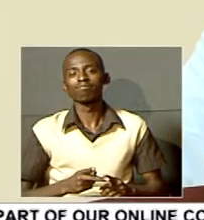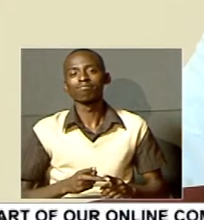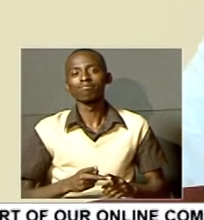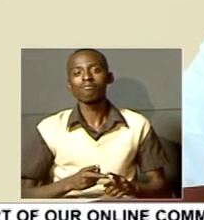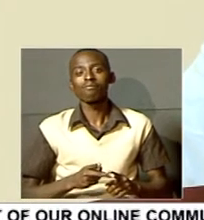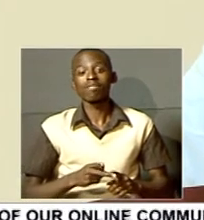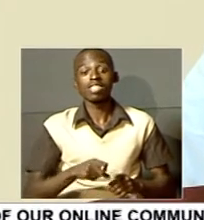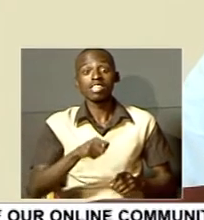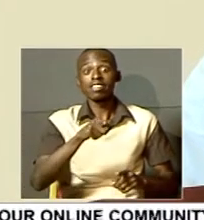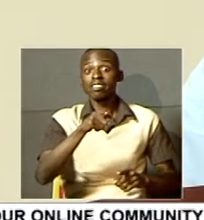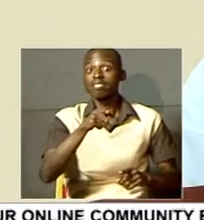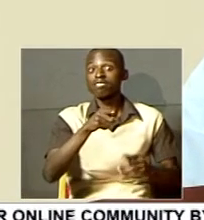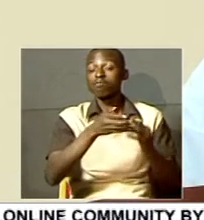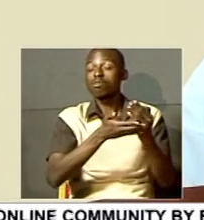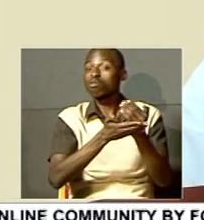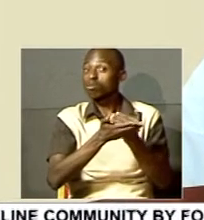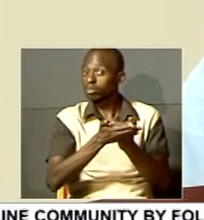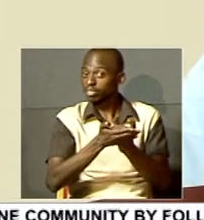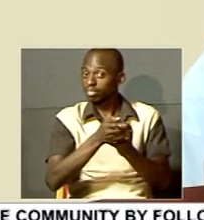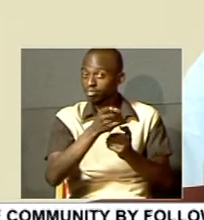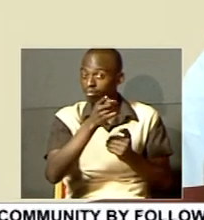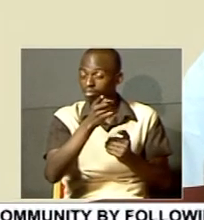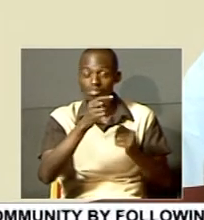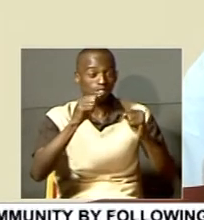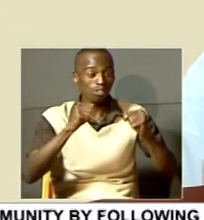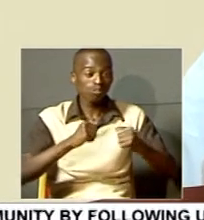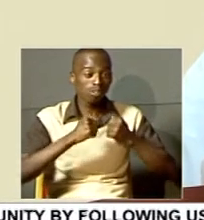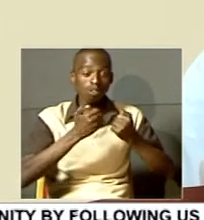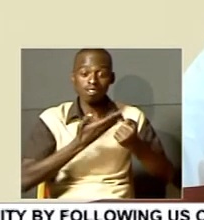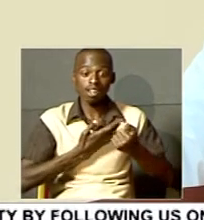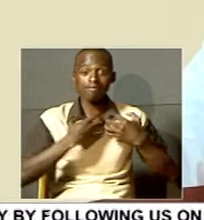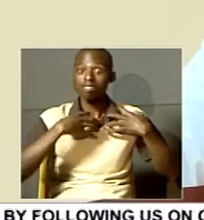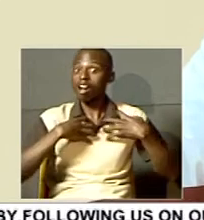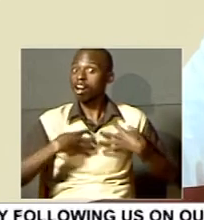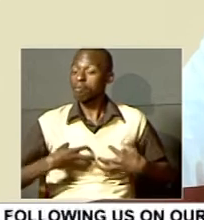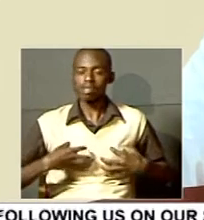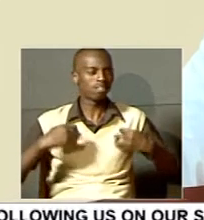This is because you cannot have an army